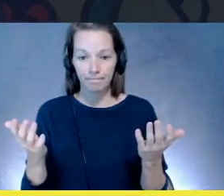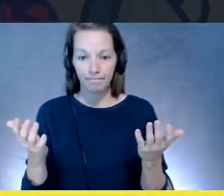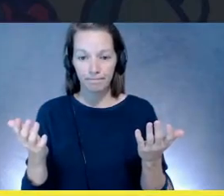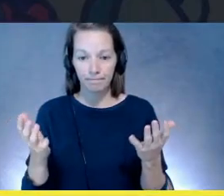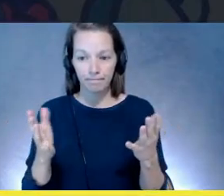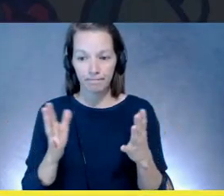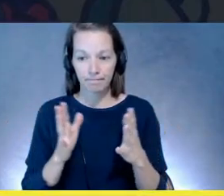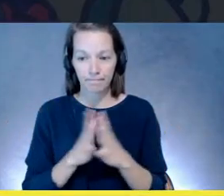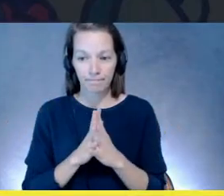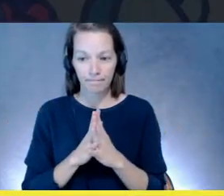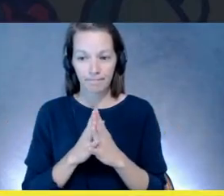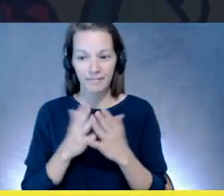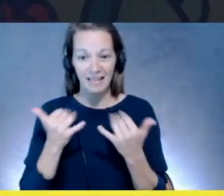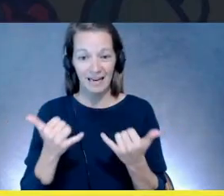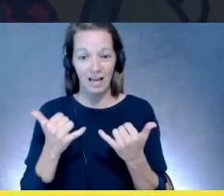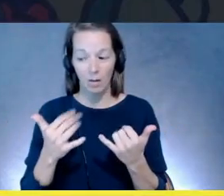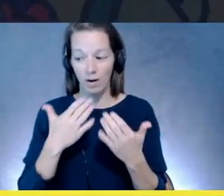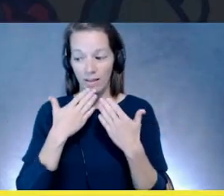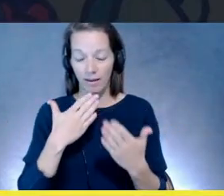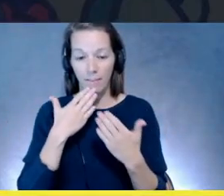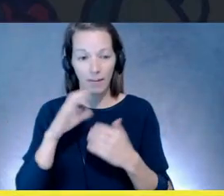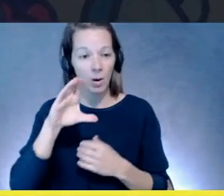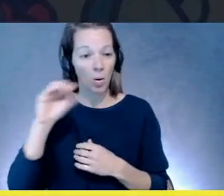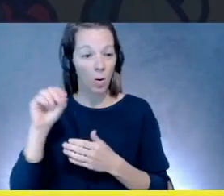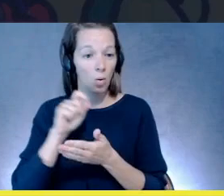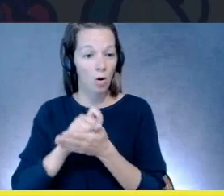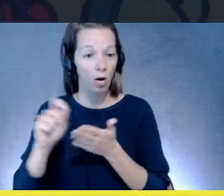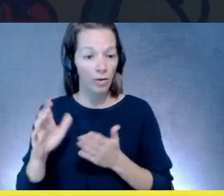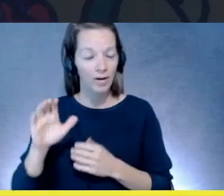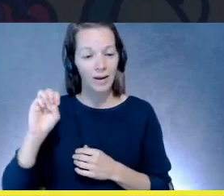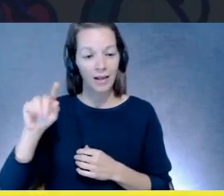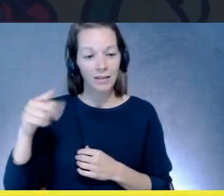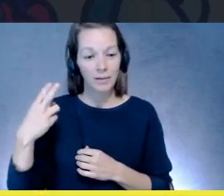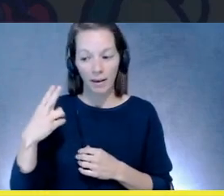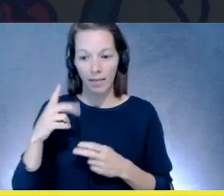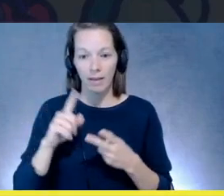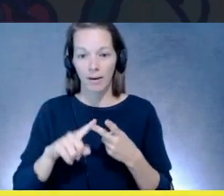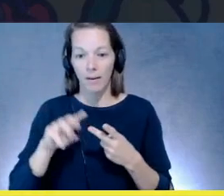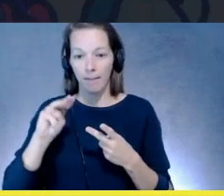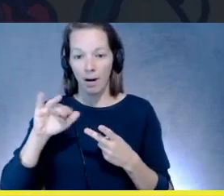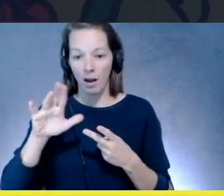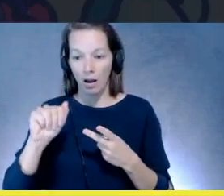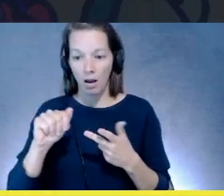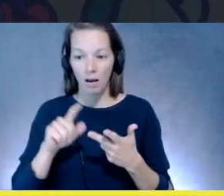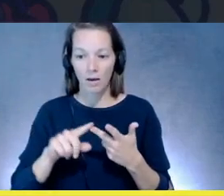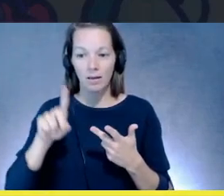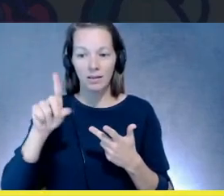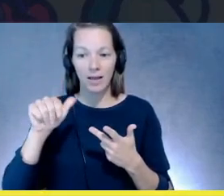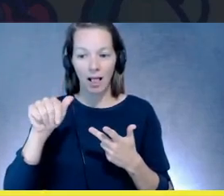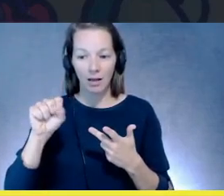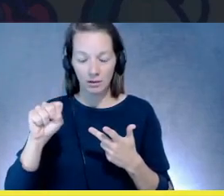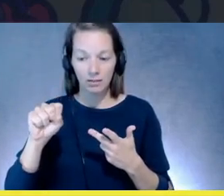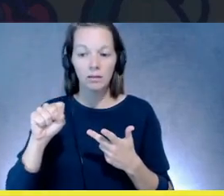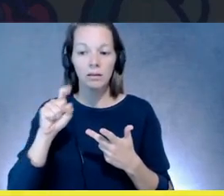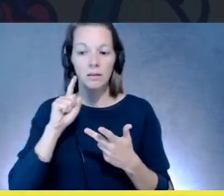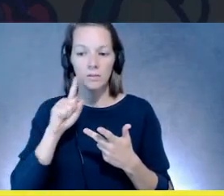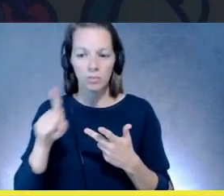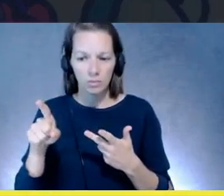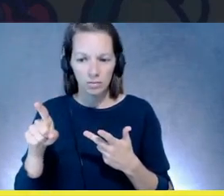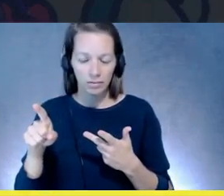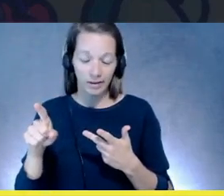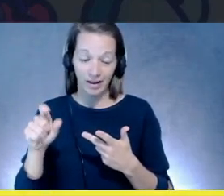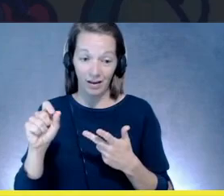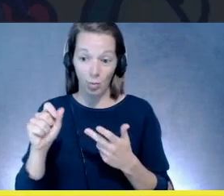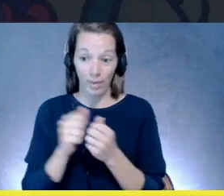Let me begin by thanking my co-authors, Elizabeth Bell, Monica Schneider, and Dara Stralovich, without whom this work could not have been